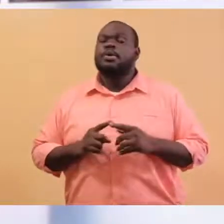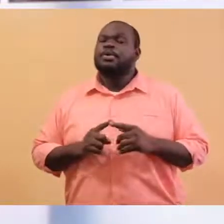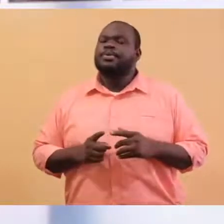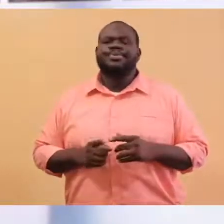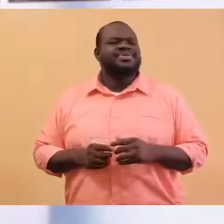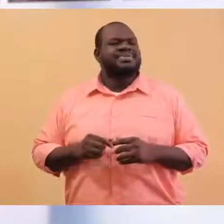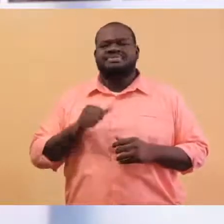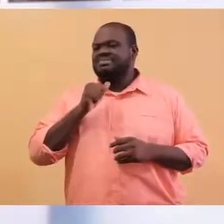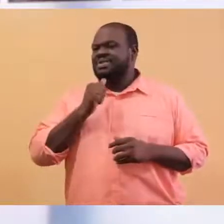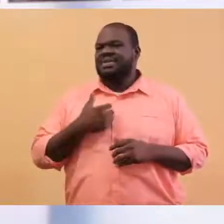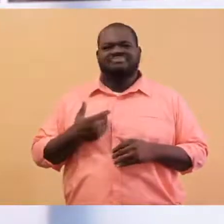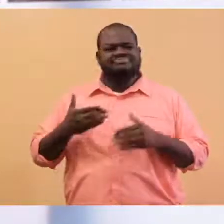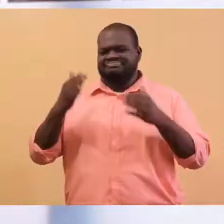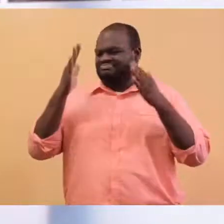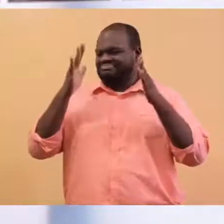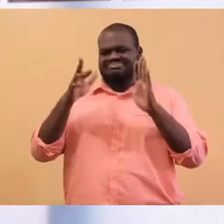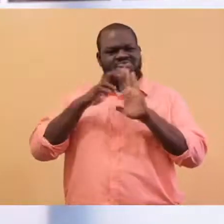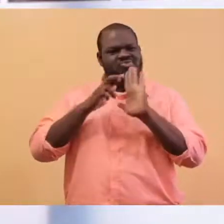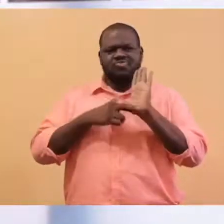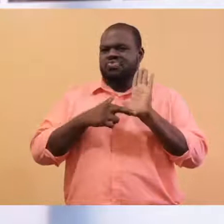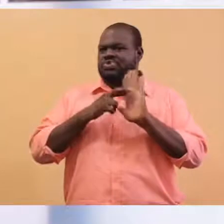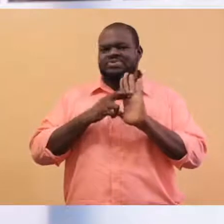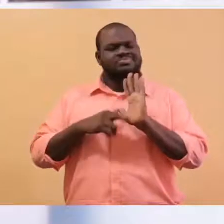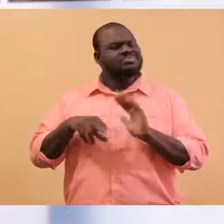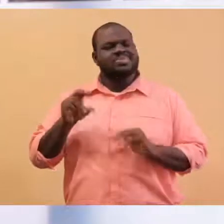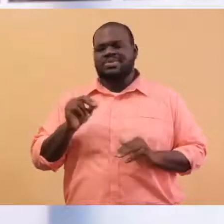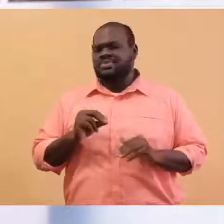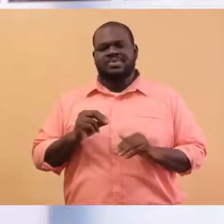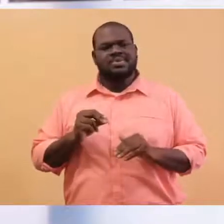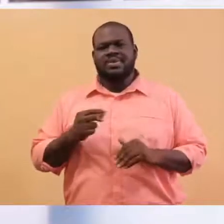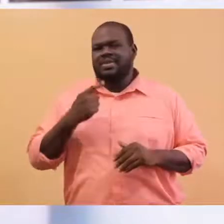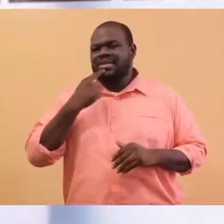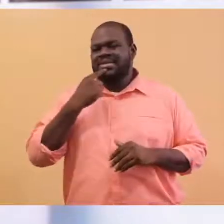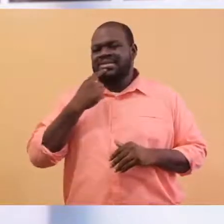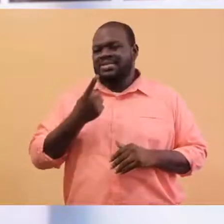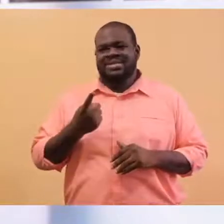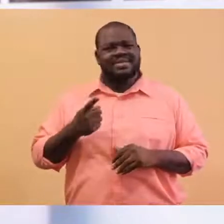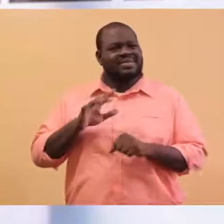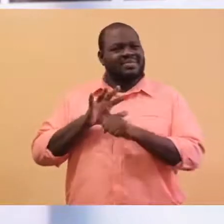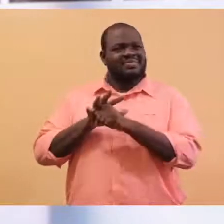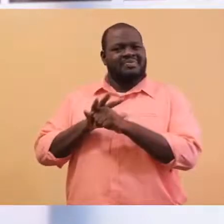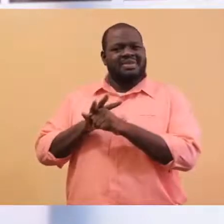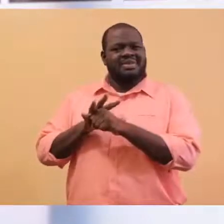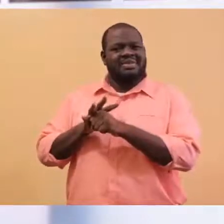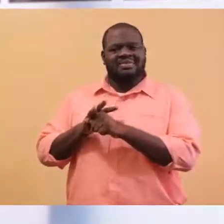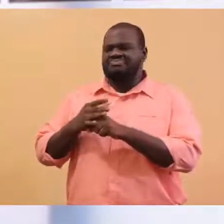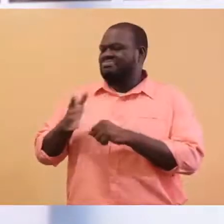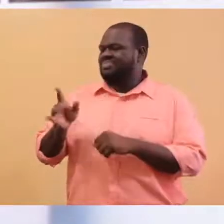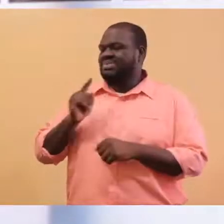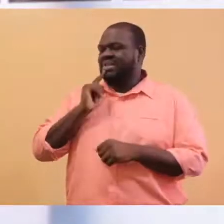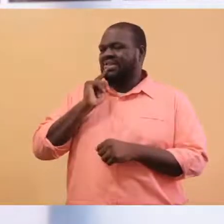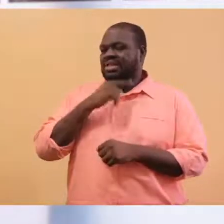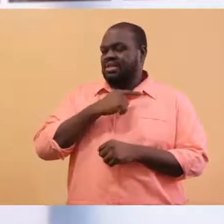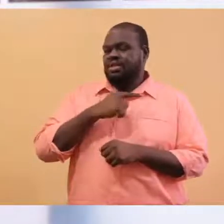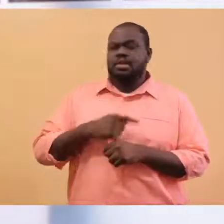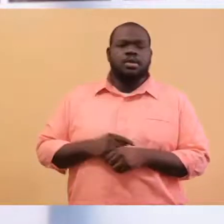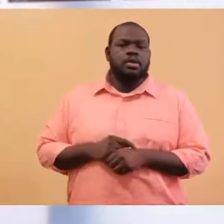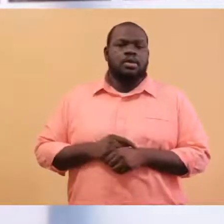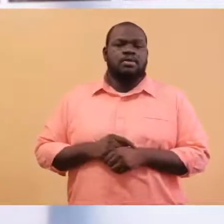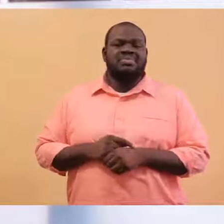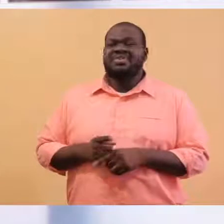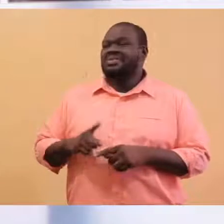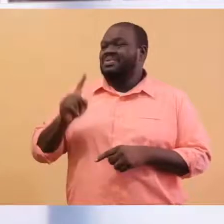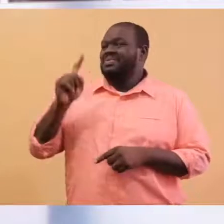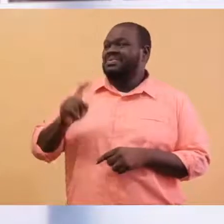flouting the guidelines, claiming in some instances that COVID-19 is non-existent, and therefore there is no need